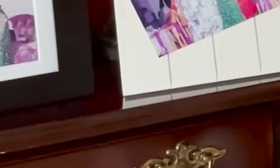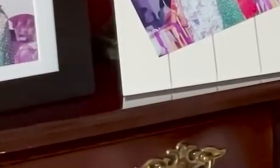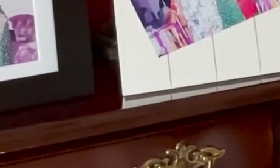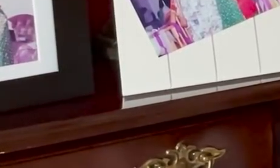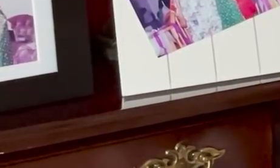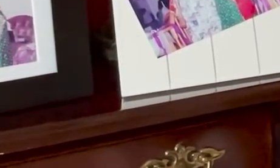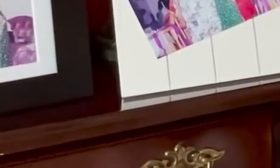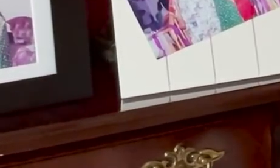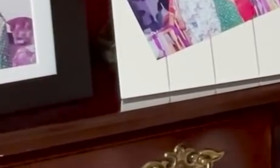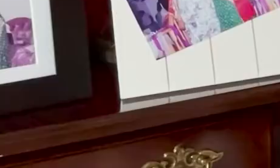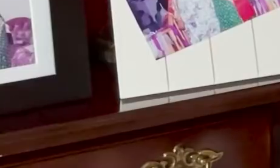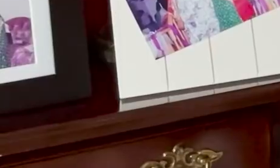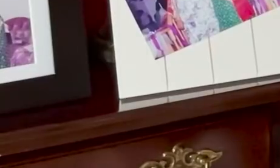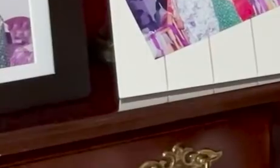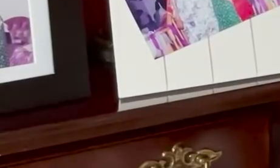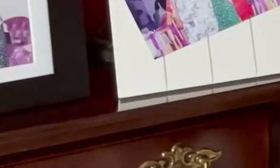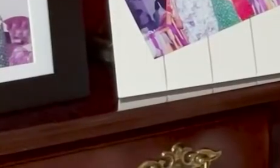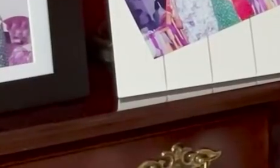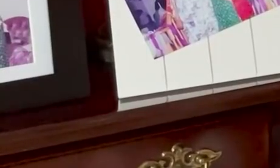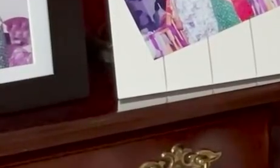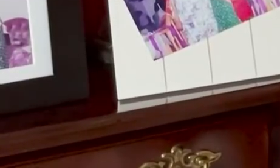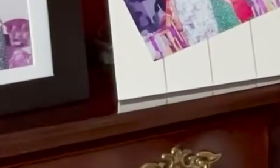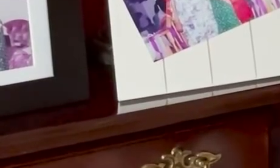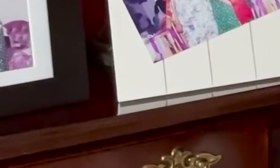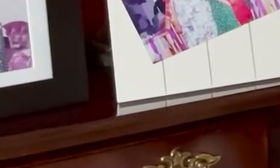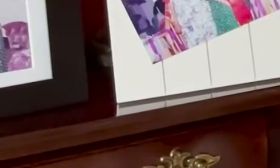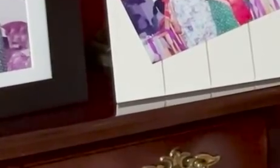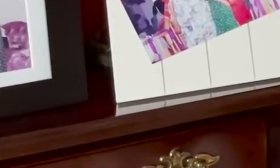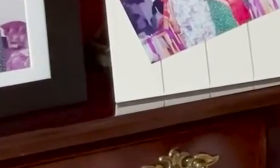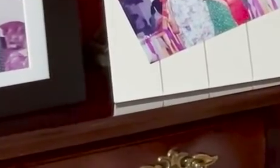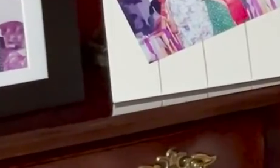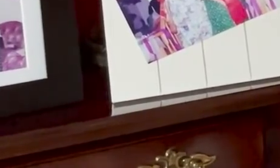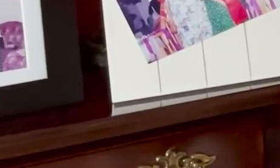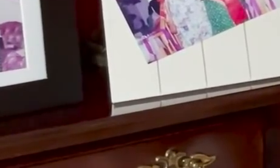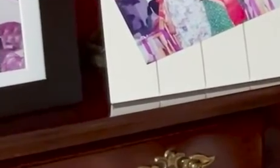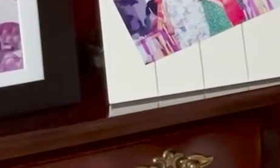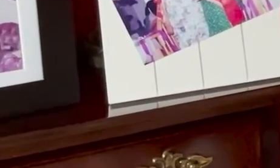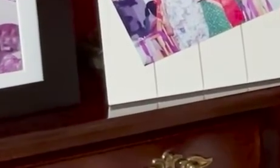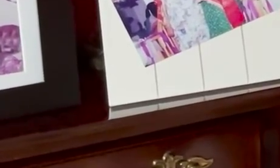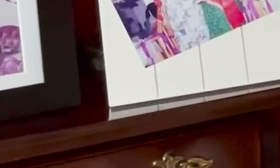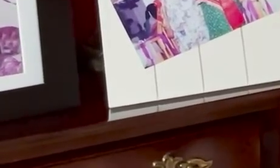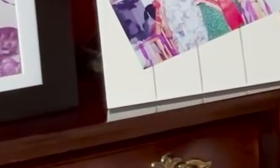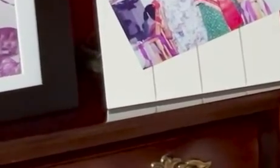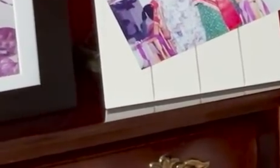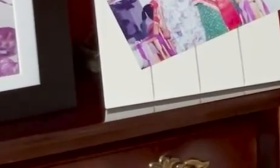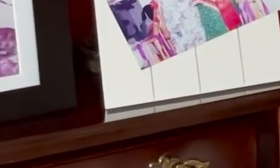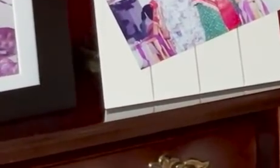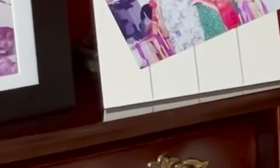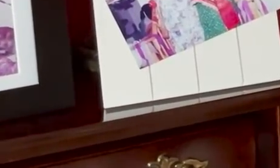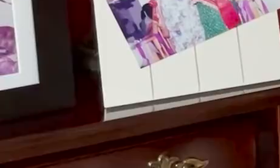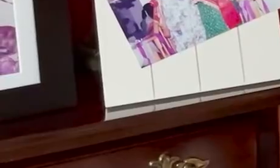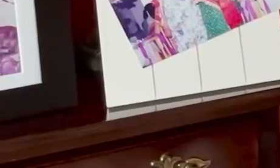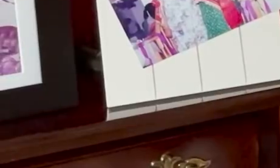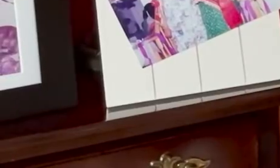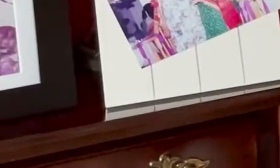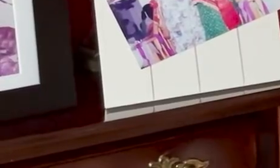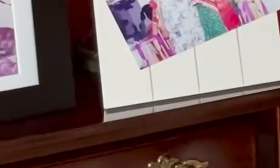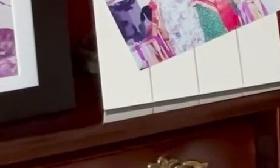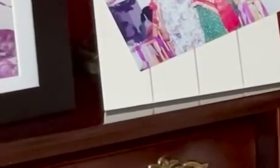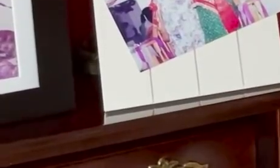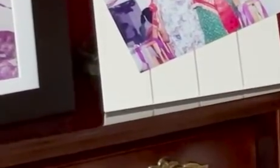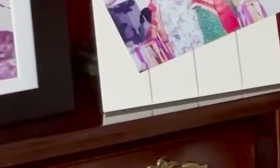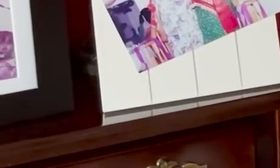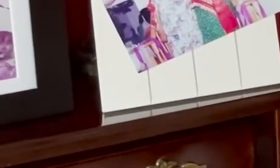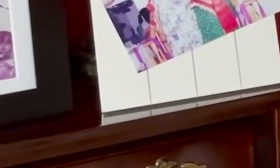after receiving the diagnosis. Because of COVID-19, we were not able to be with her in the hospital. This was a